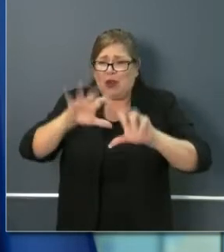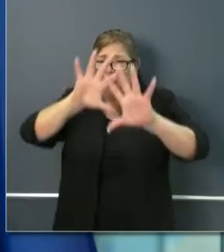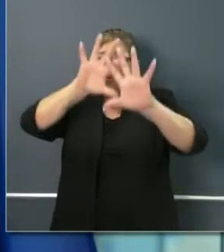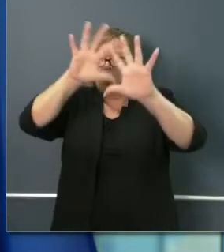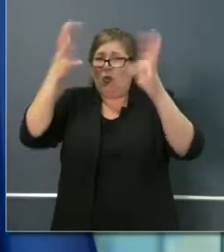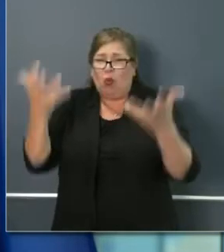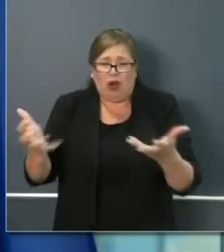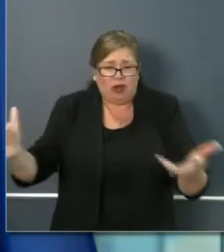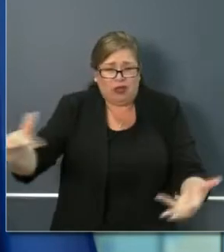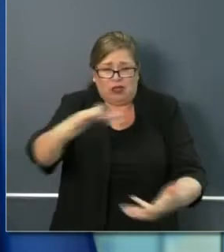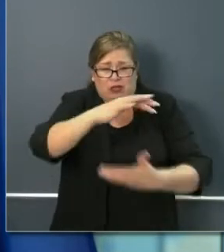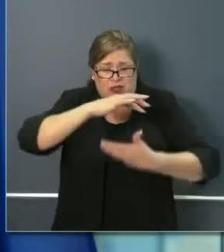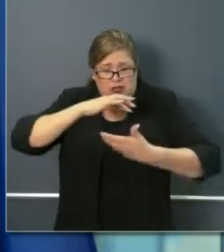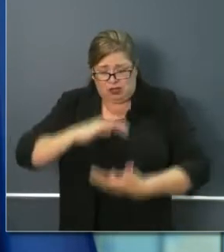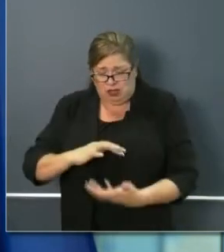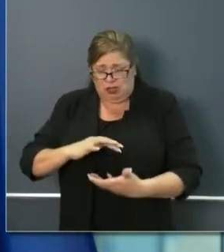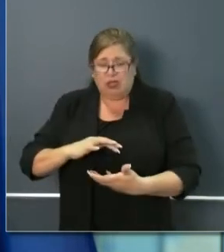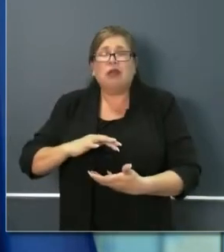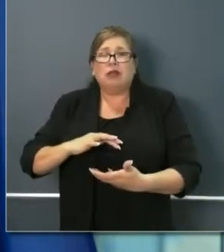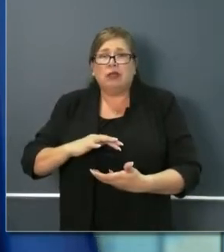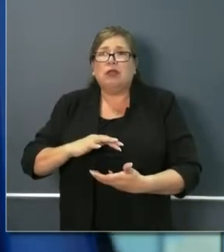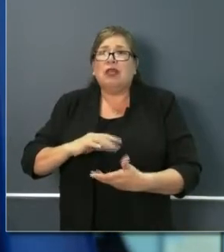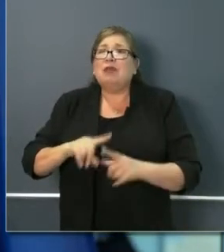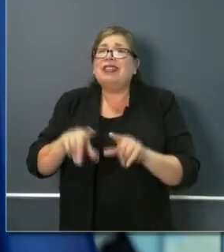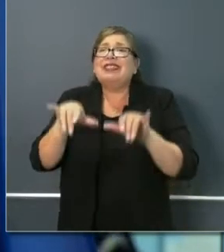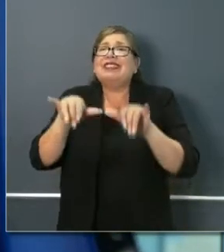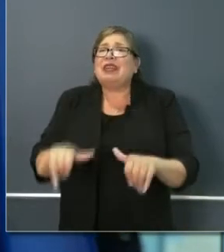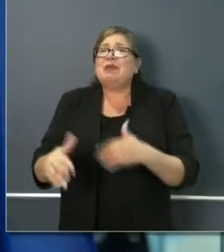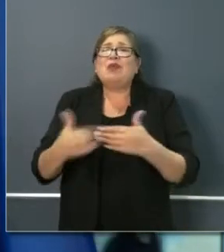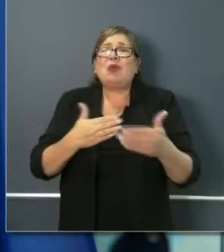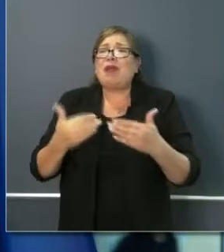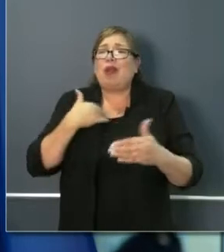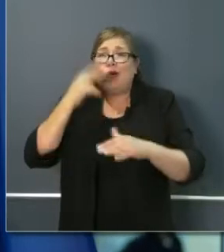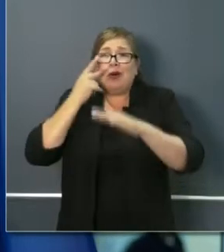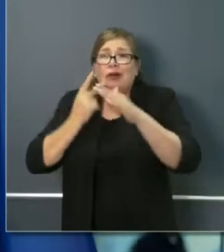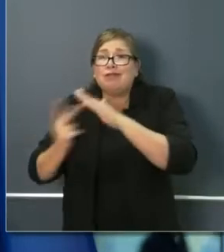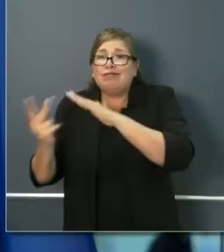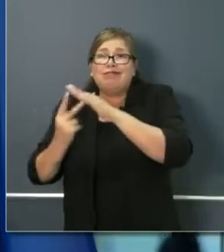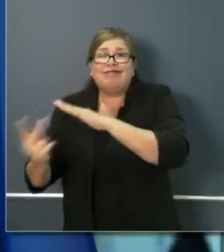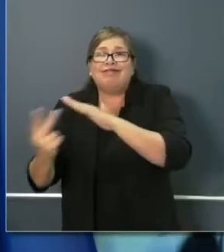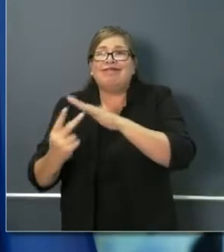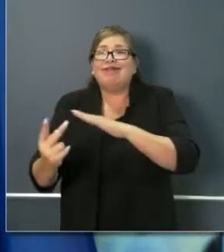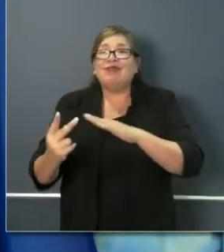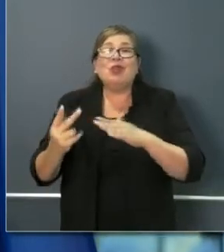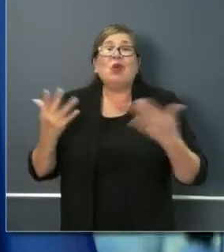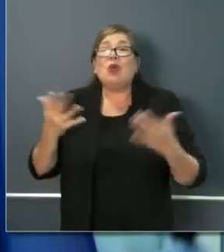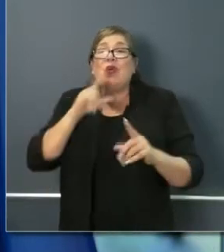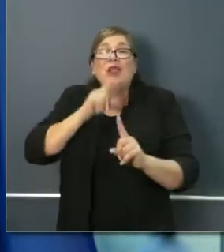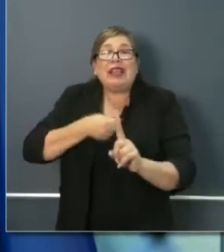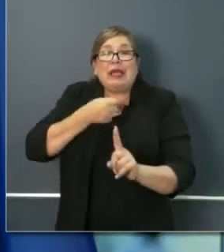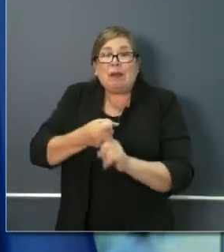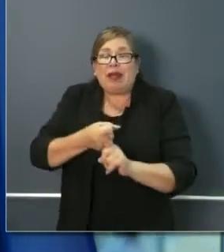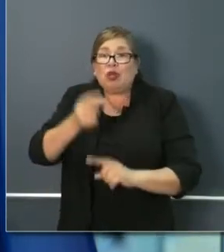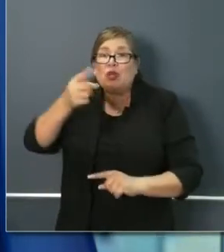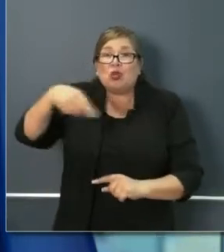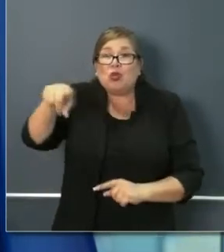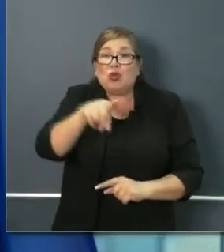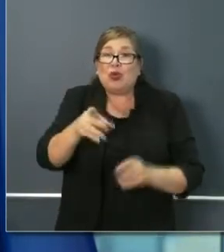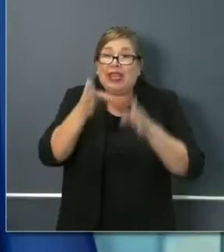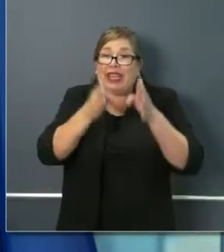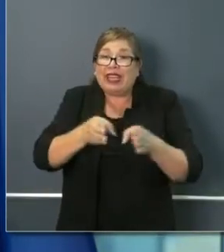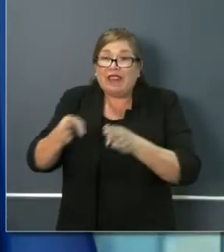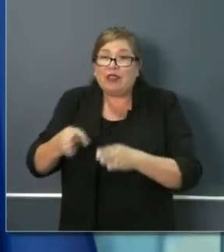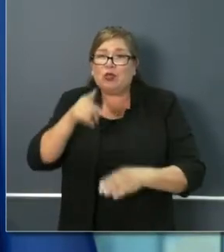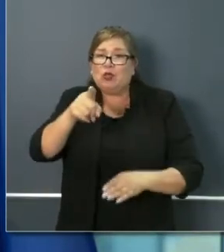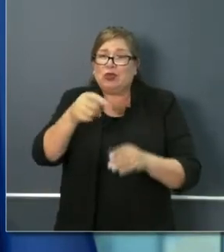absolutely required of individuals to make the determination themselves of what those models look like through individual